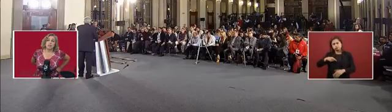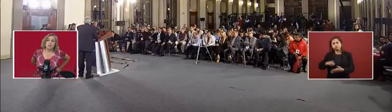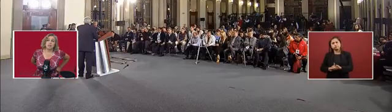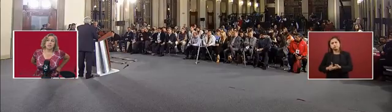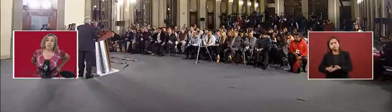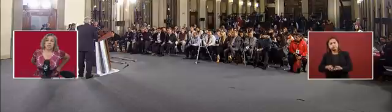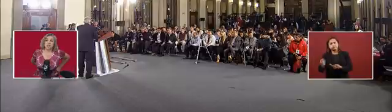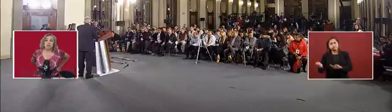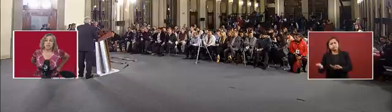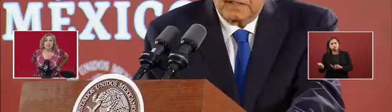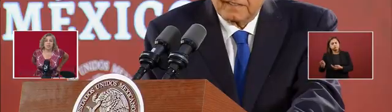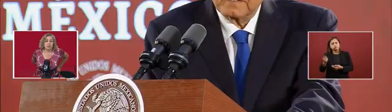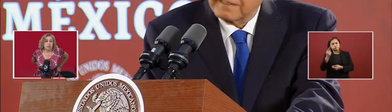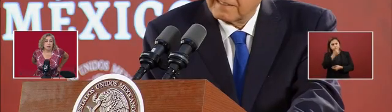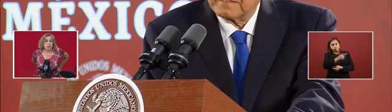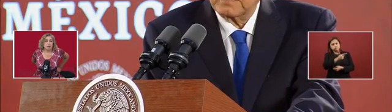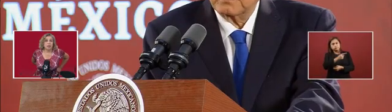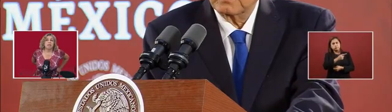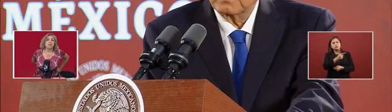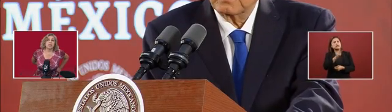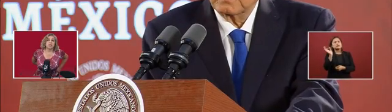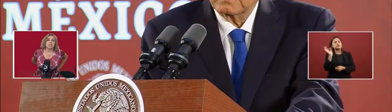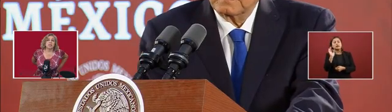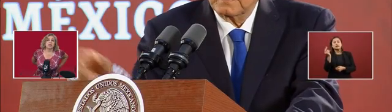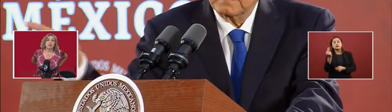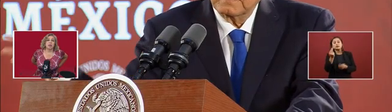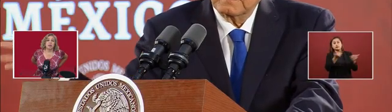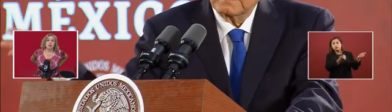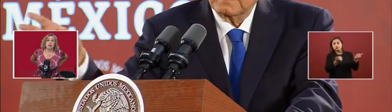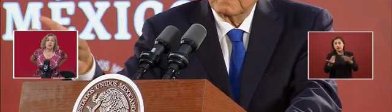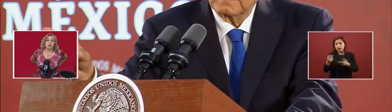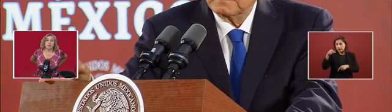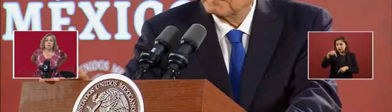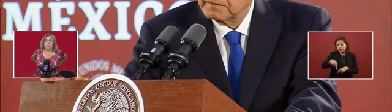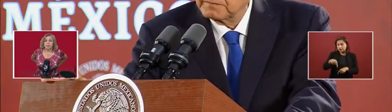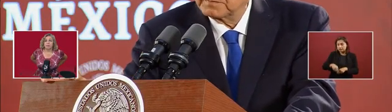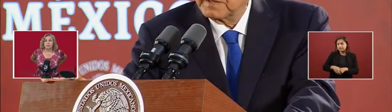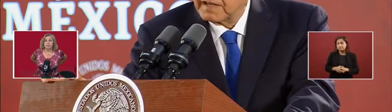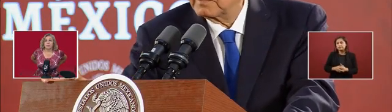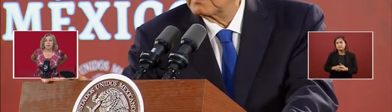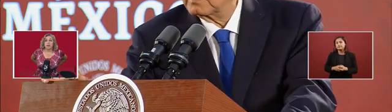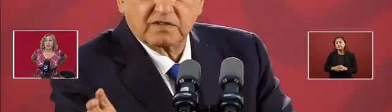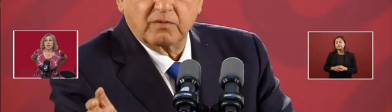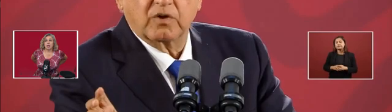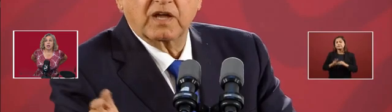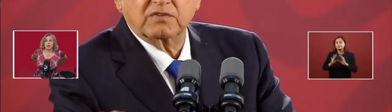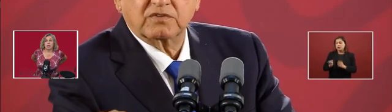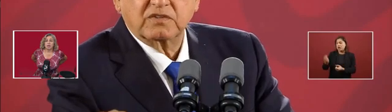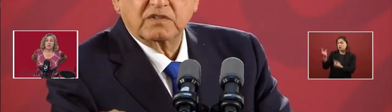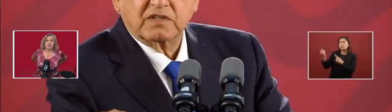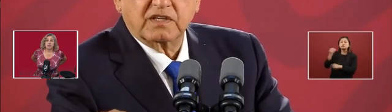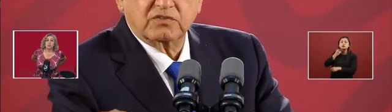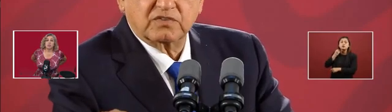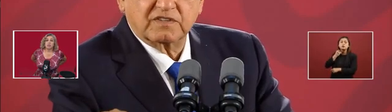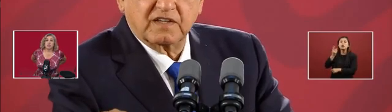tocó And recibir yesterday I a un received a importante, person gente important obrero de Estados Unidos, from the government of the U.S.